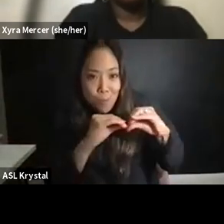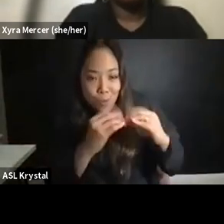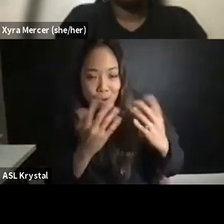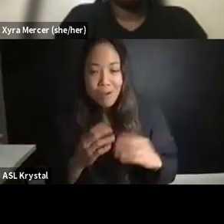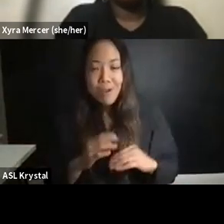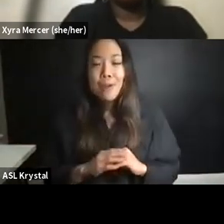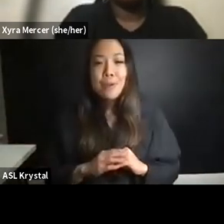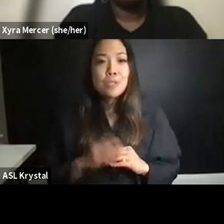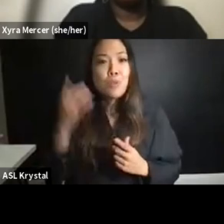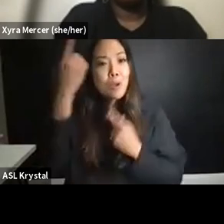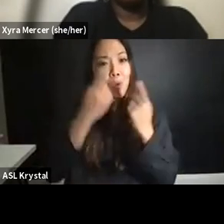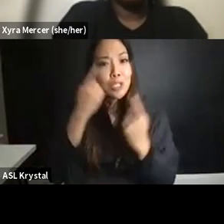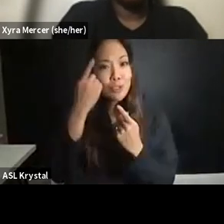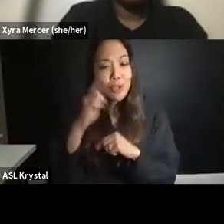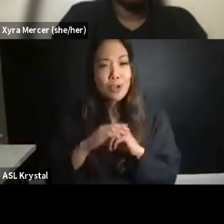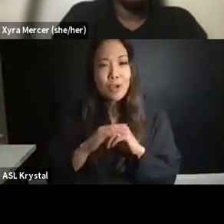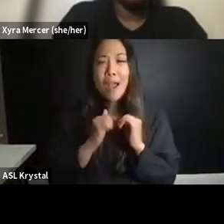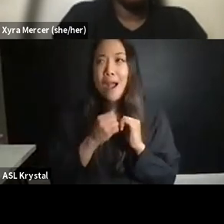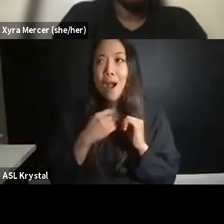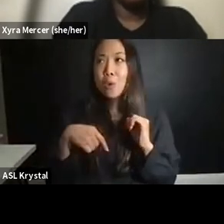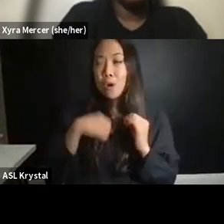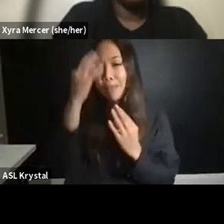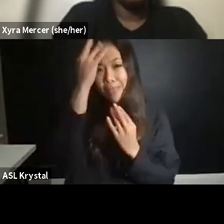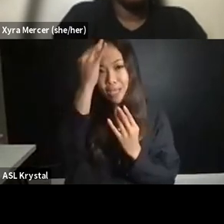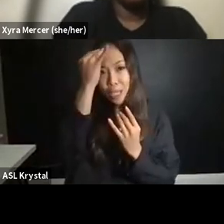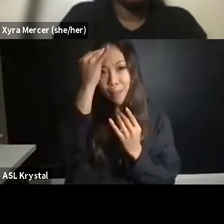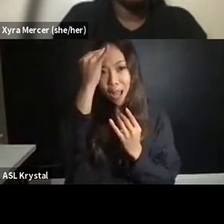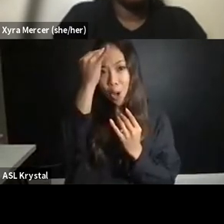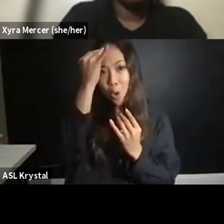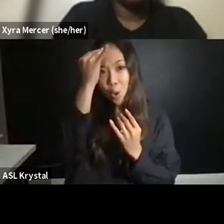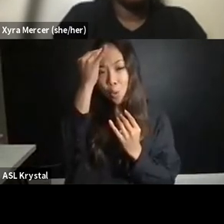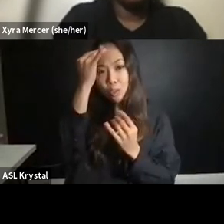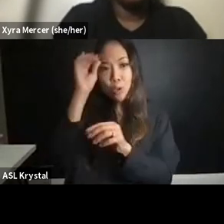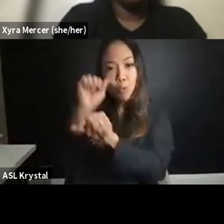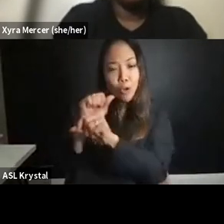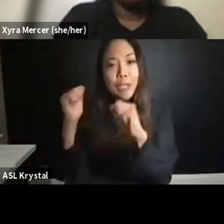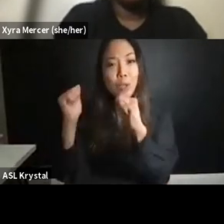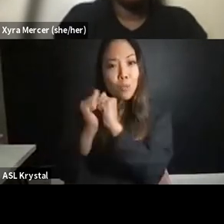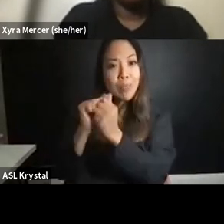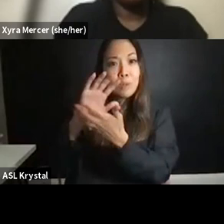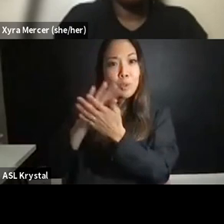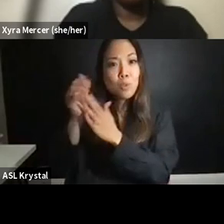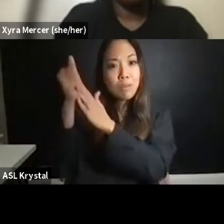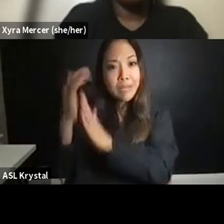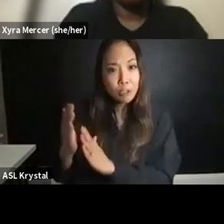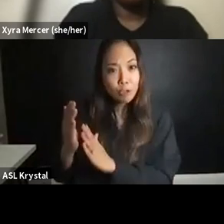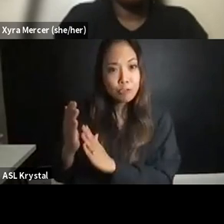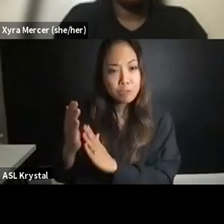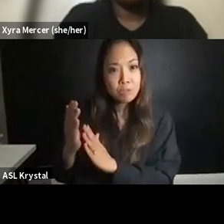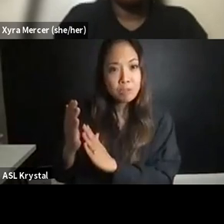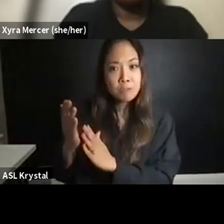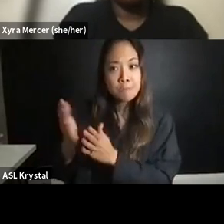how we're thinking of working with school leaders to think about